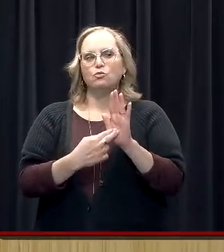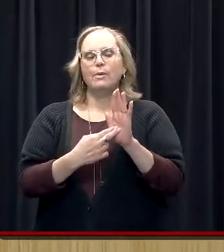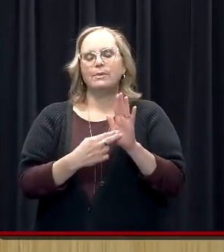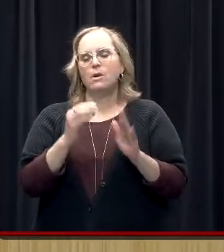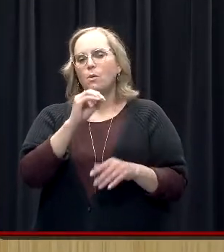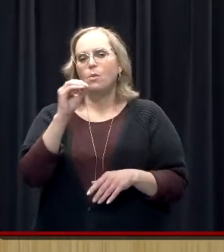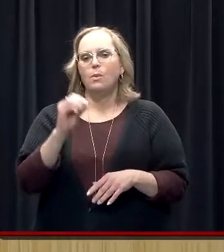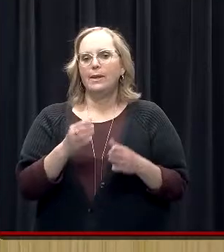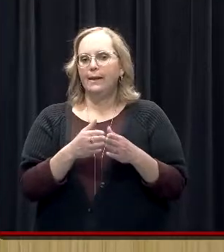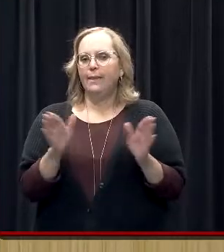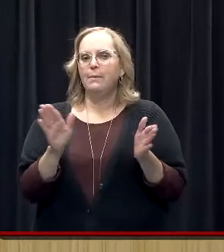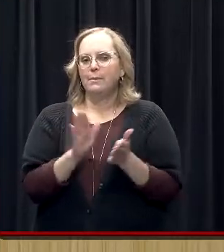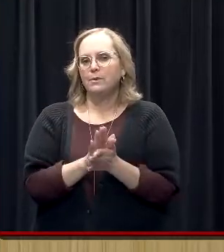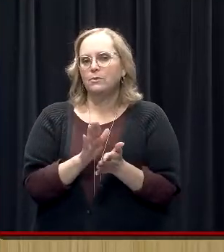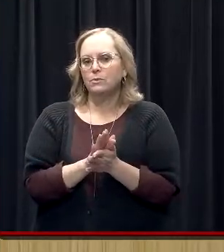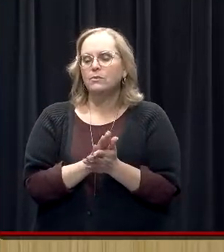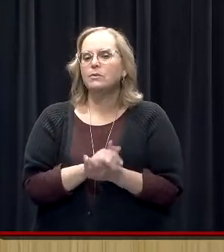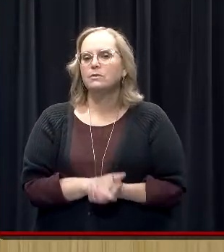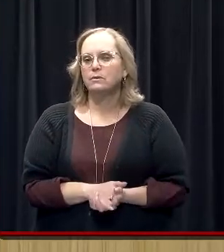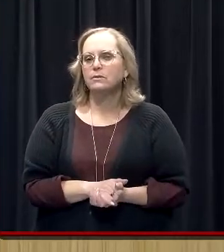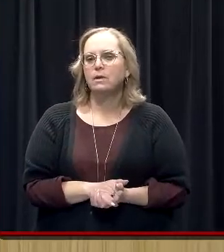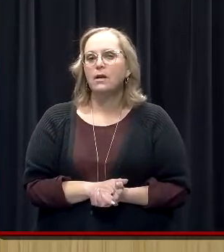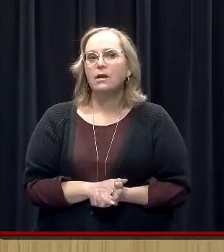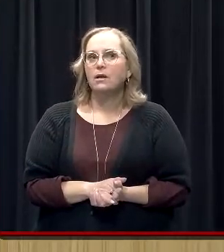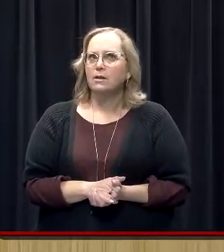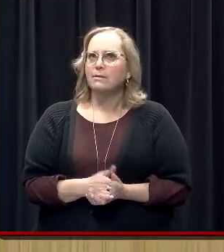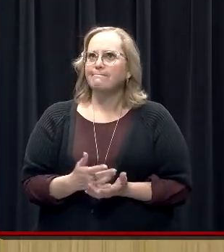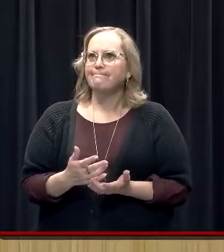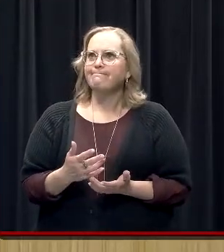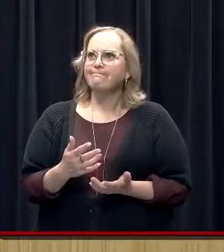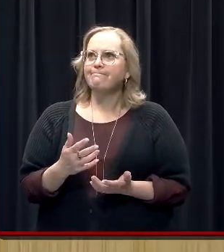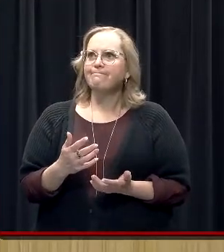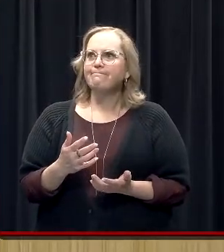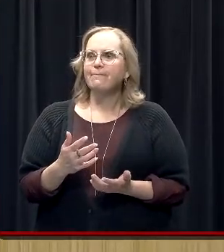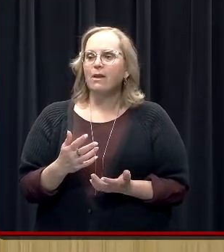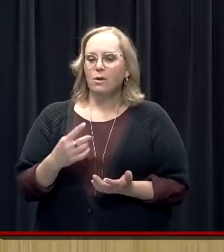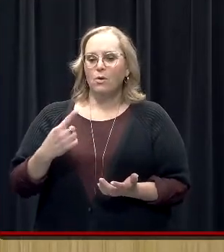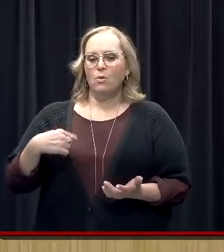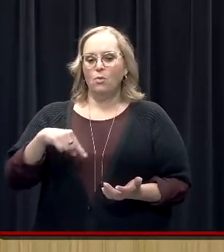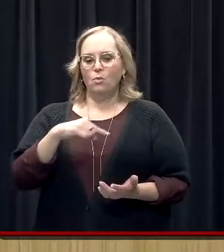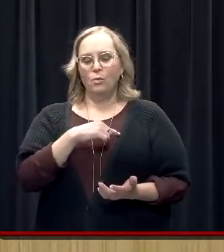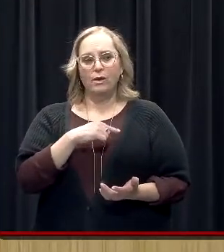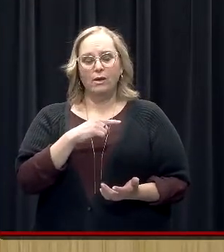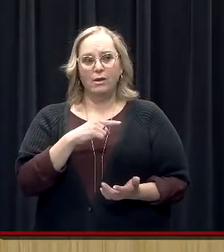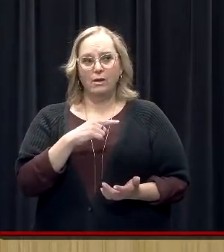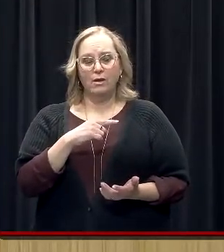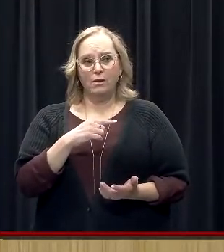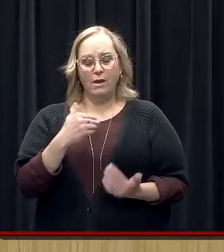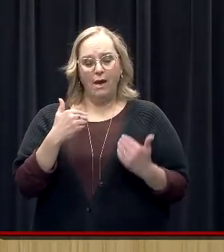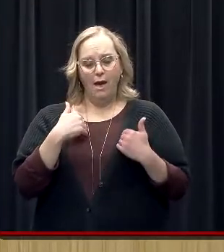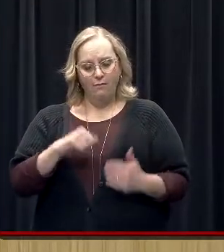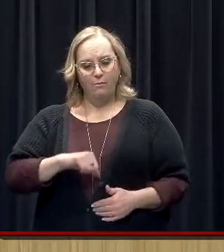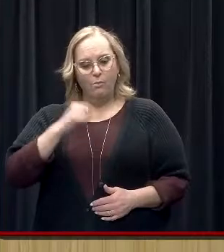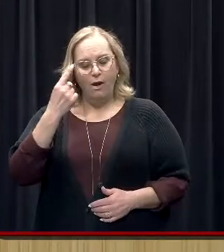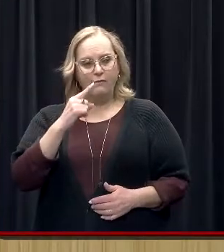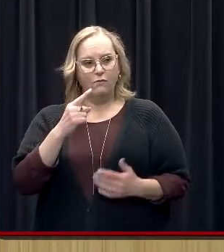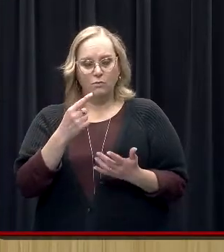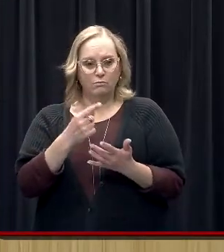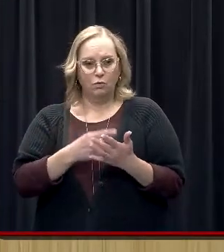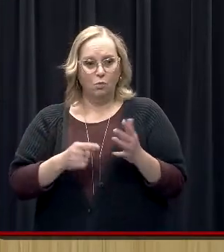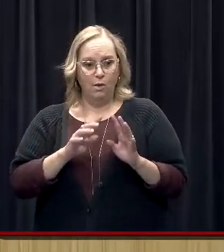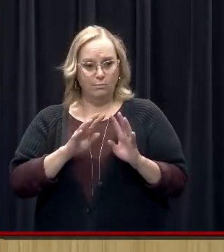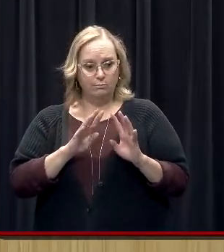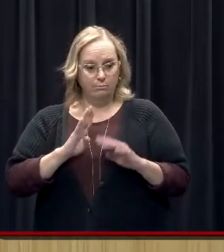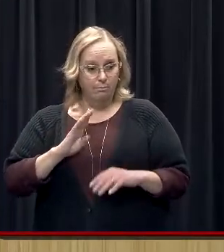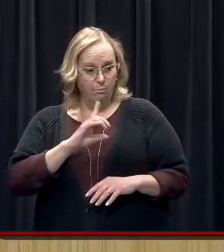Schools. There is a pride for what we have done in the past and what we continue to do in